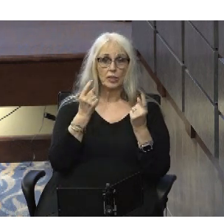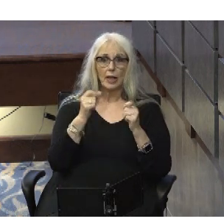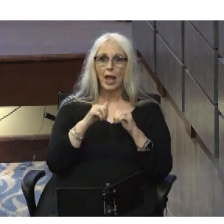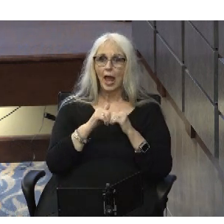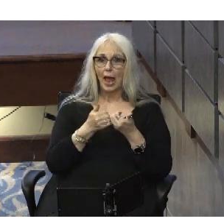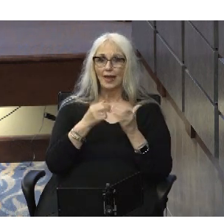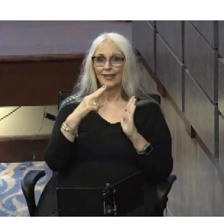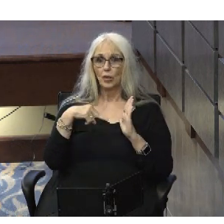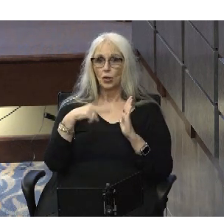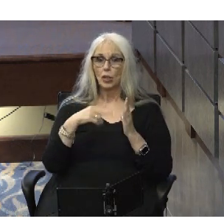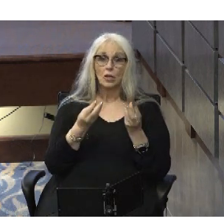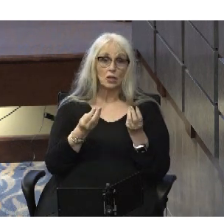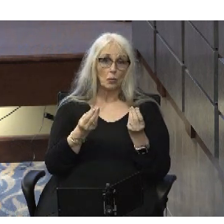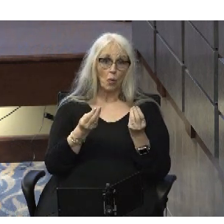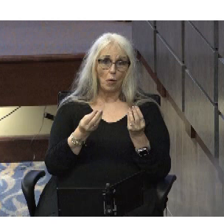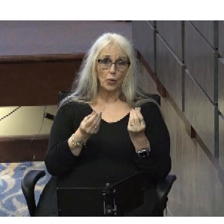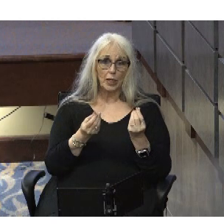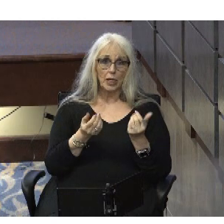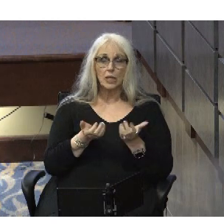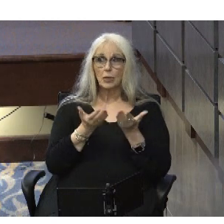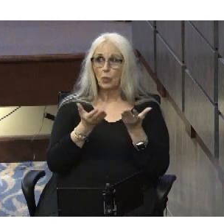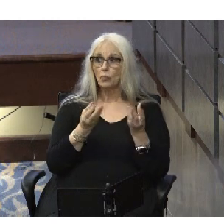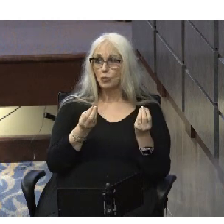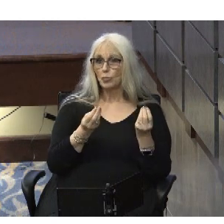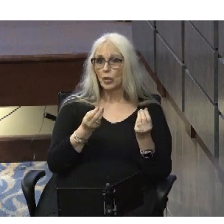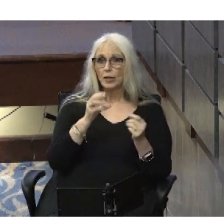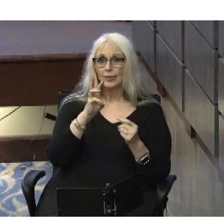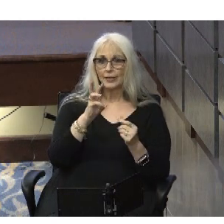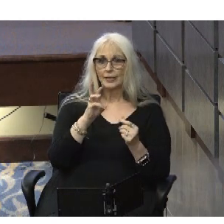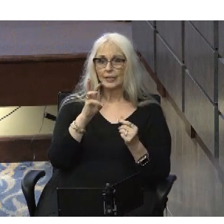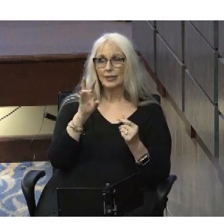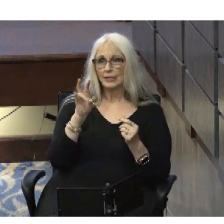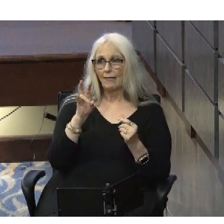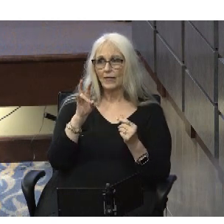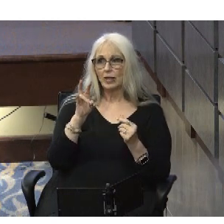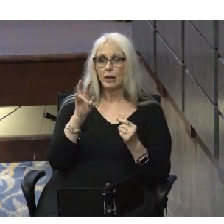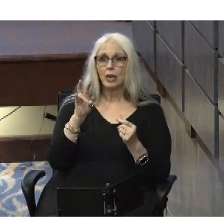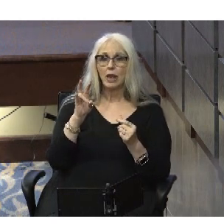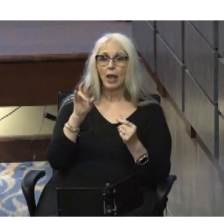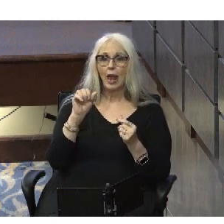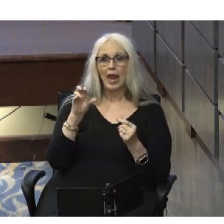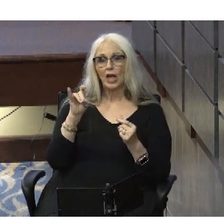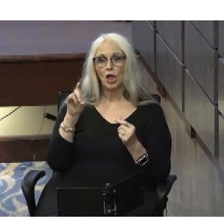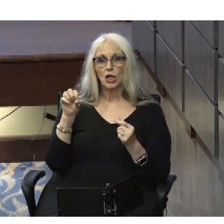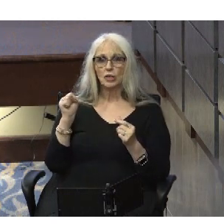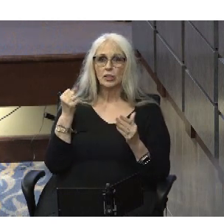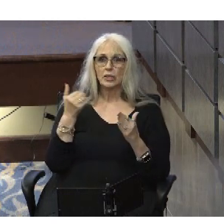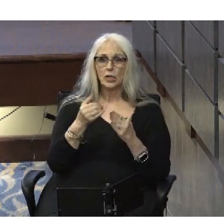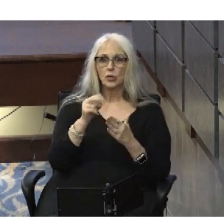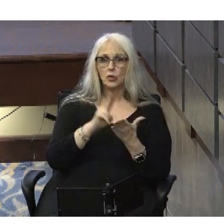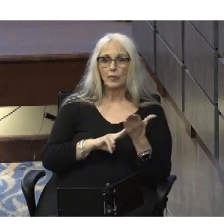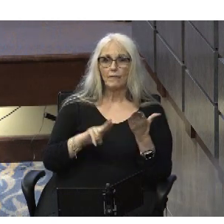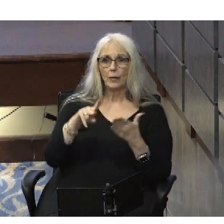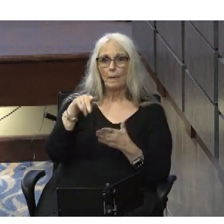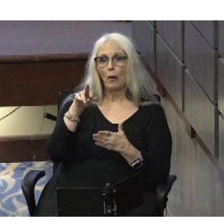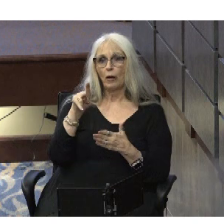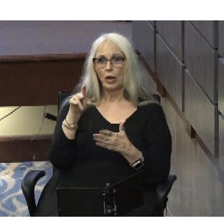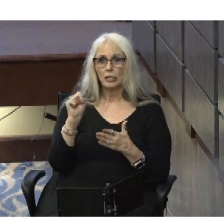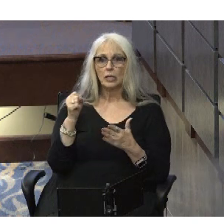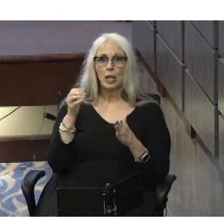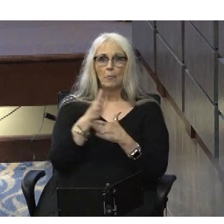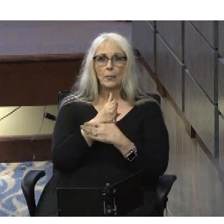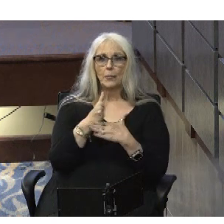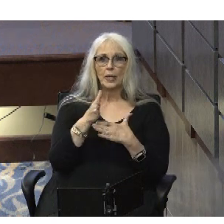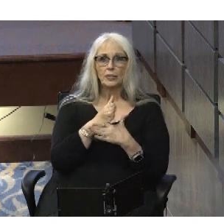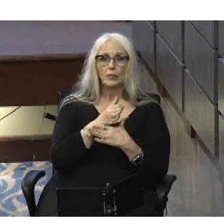the proposed property that we're looking at is 67 acres off of University Parks Drive in between LaSalle